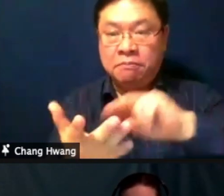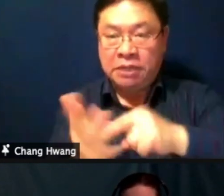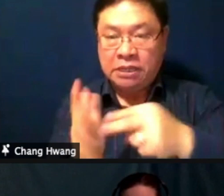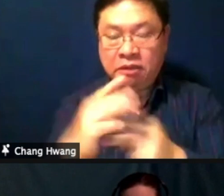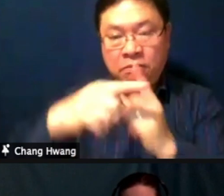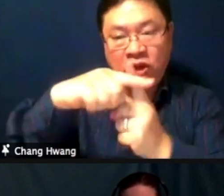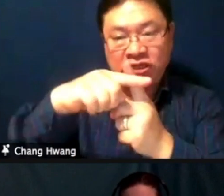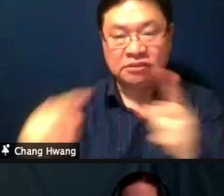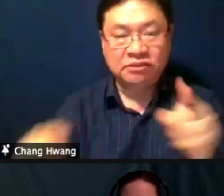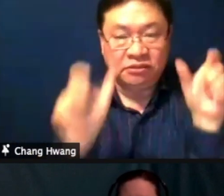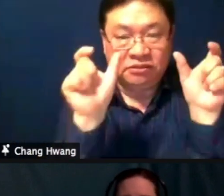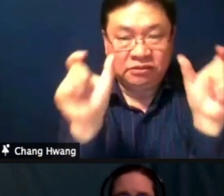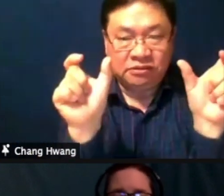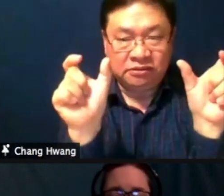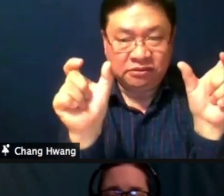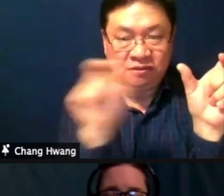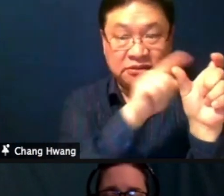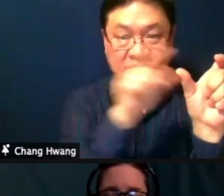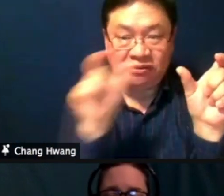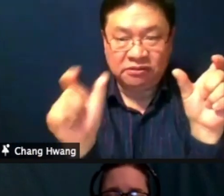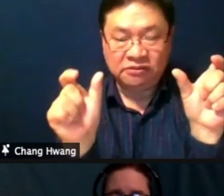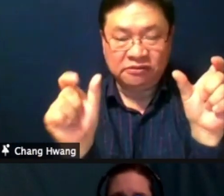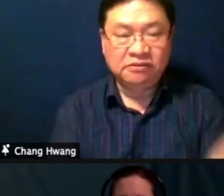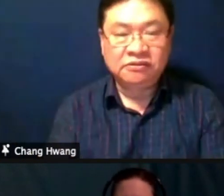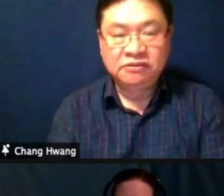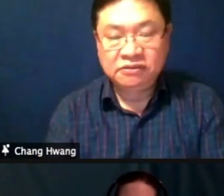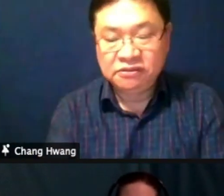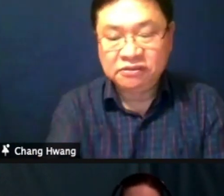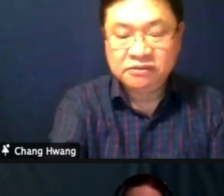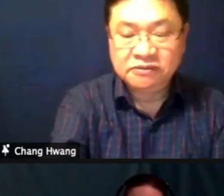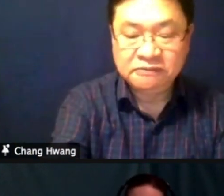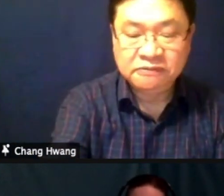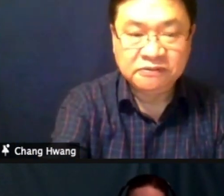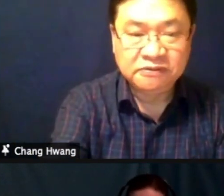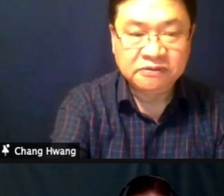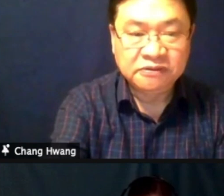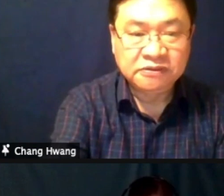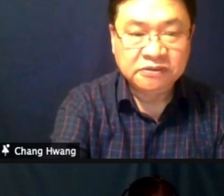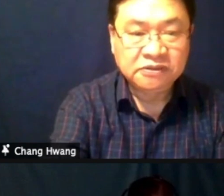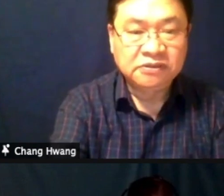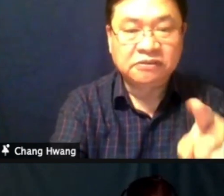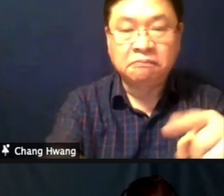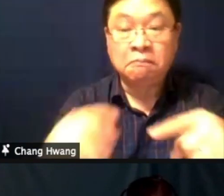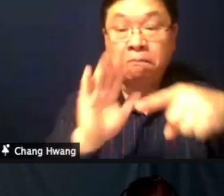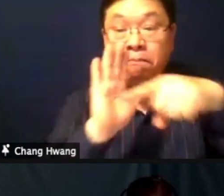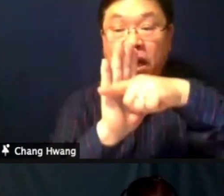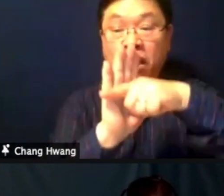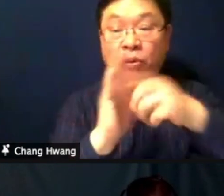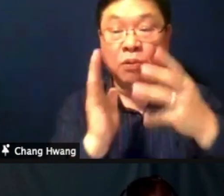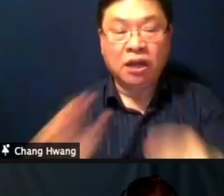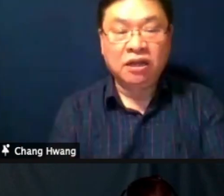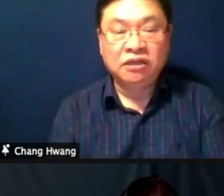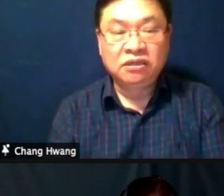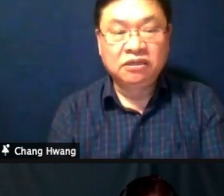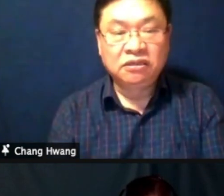So there is a way to express the idea of there being difference, and so that's how you come up with the sign for foreign is different country, and so that is how that is glossed. It's